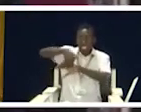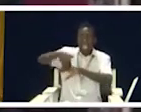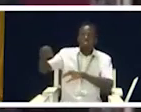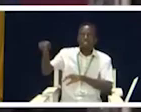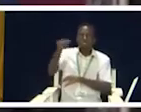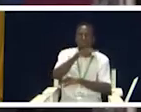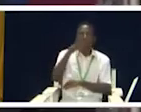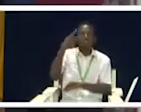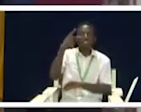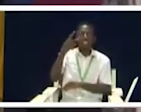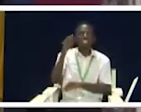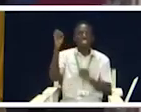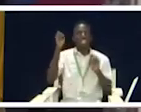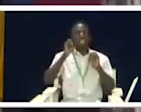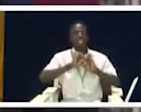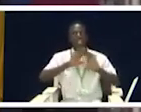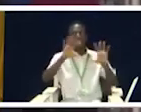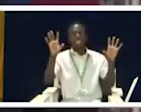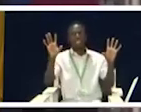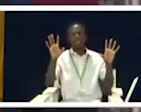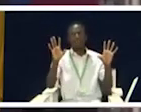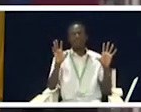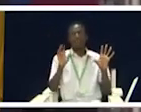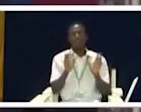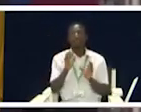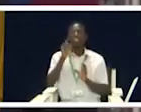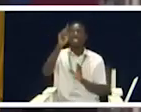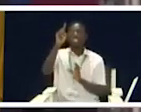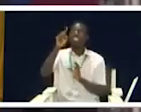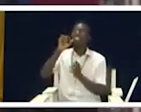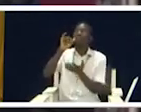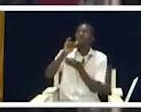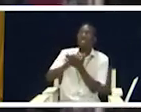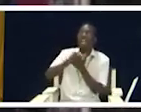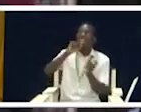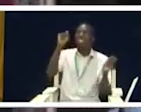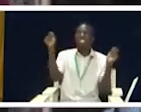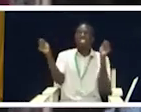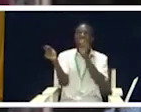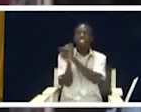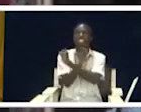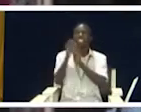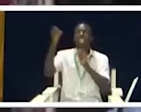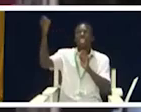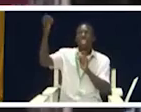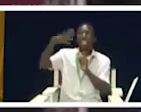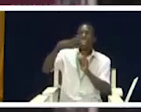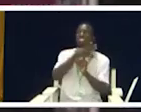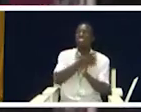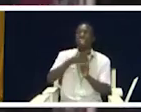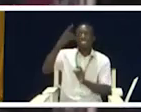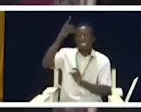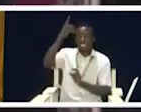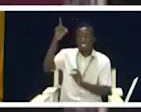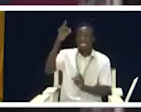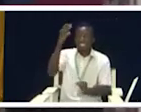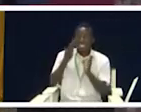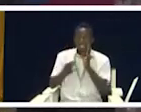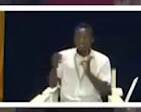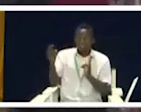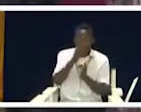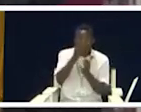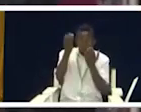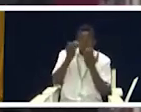who specializes in changing lives and destiny. When you want to understand somebody, draw close to the person. And when you see